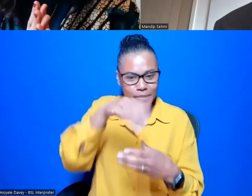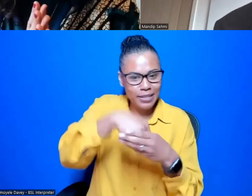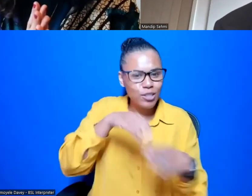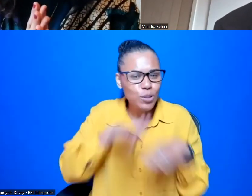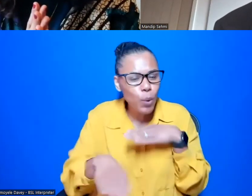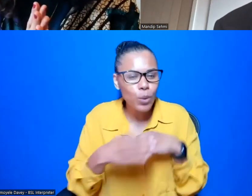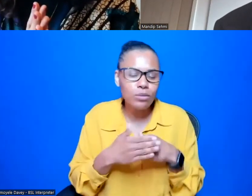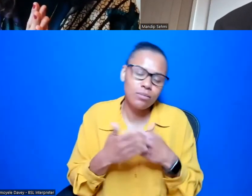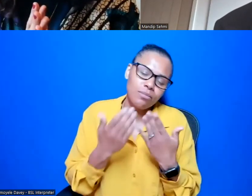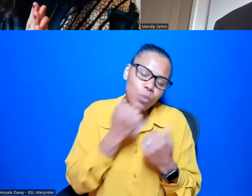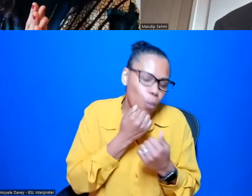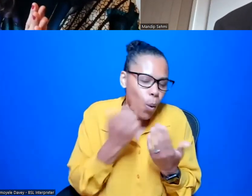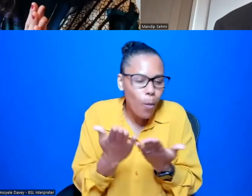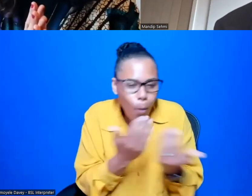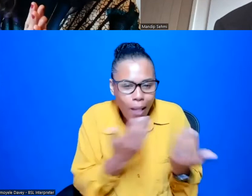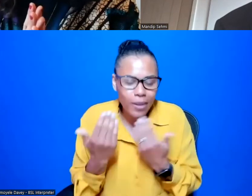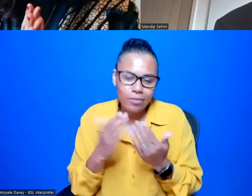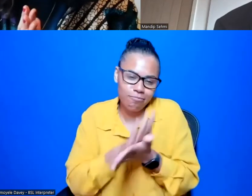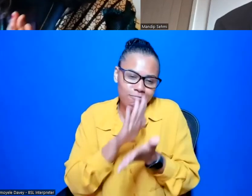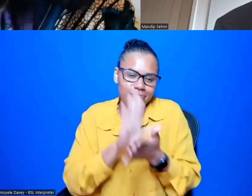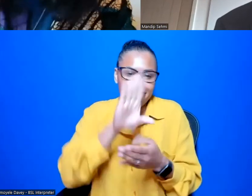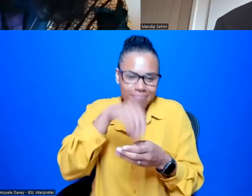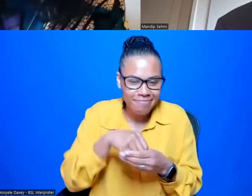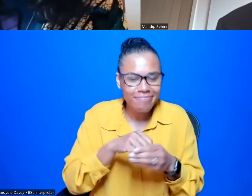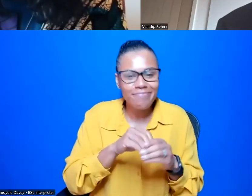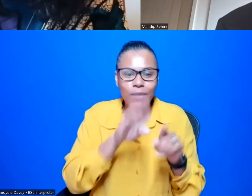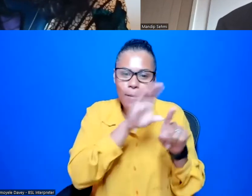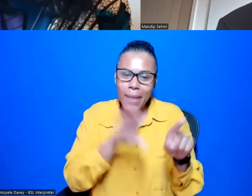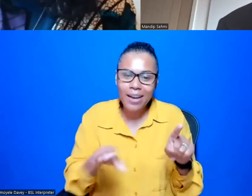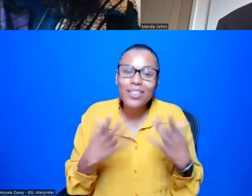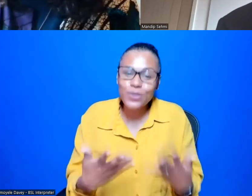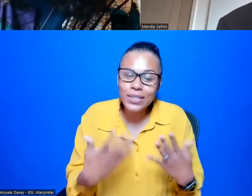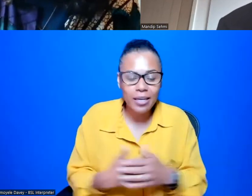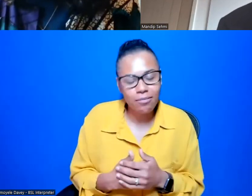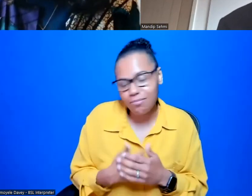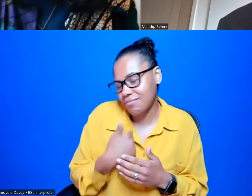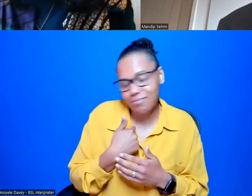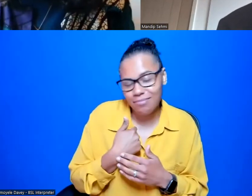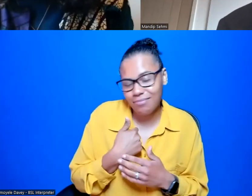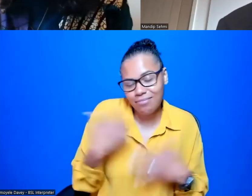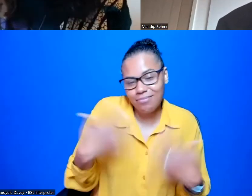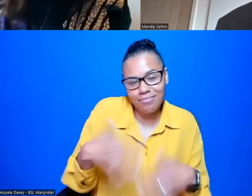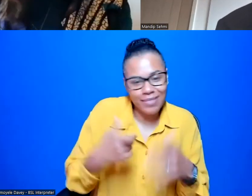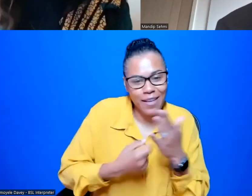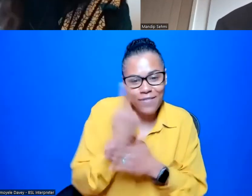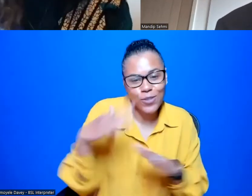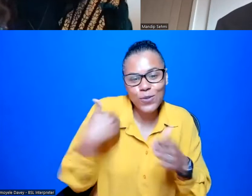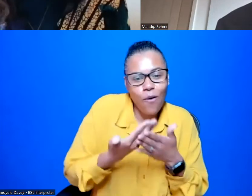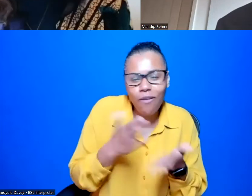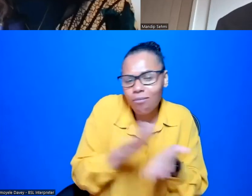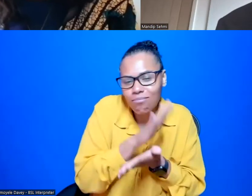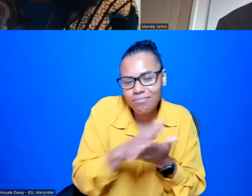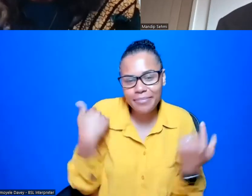you for being a part of our panel today. Good morning. It's a pleasure to be here today. So it's been an amazing event so far, and